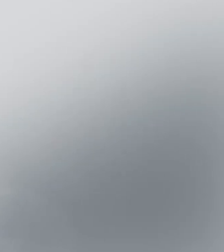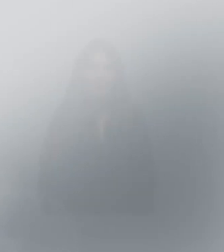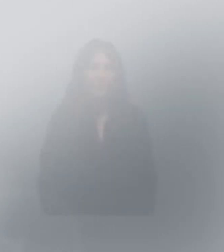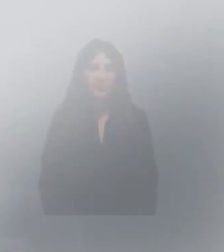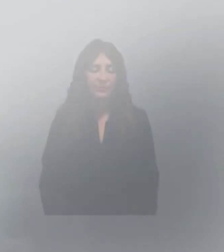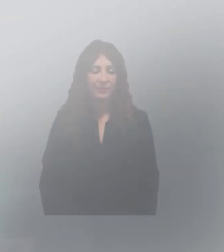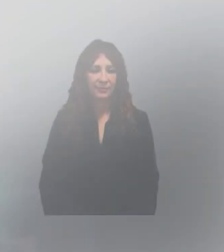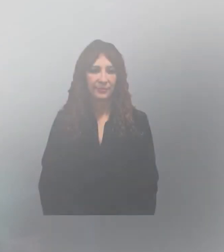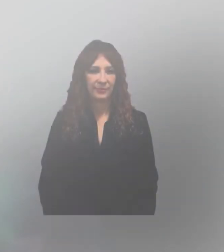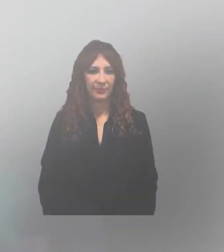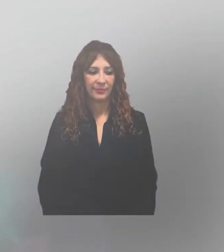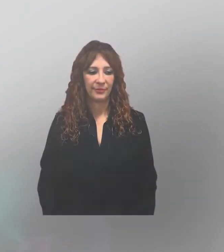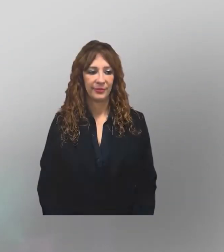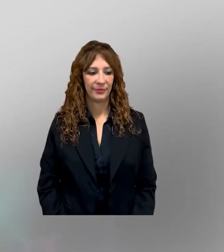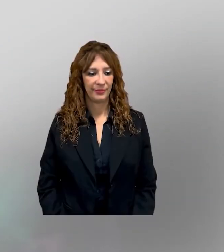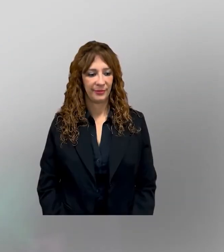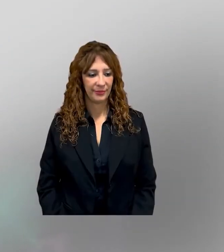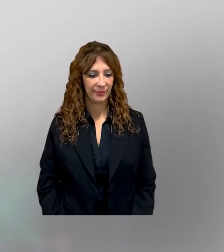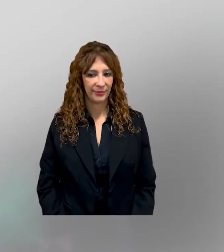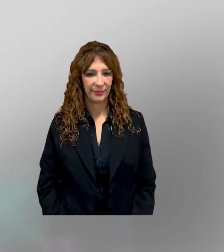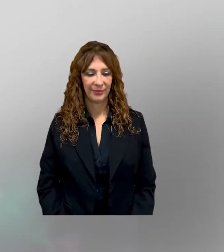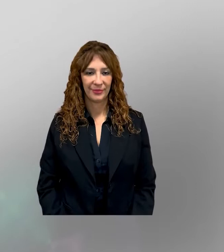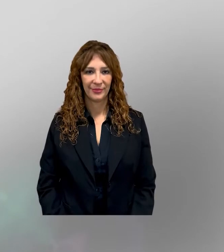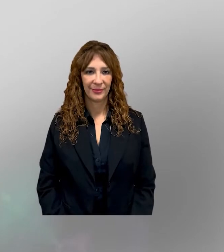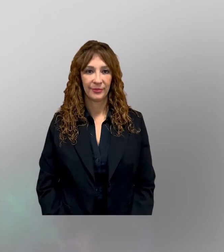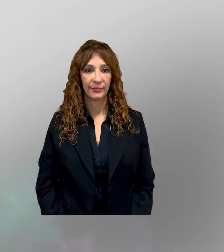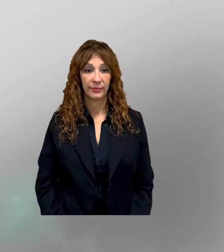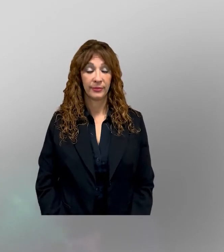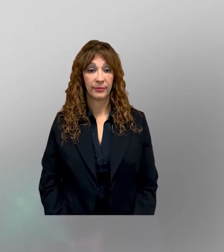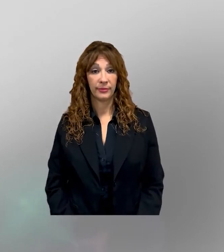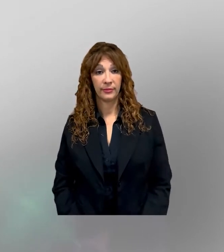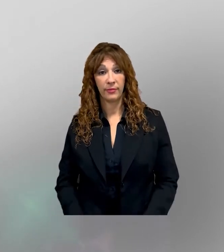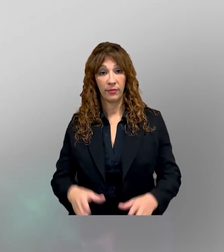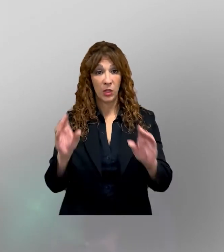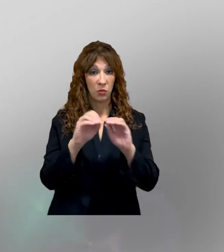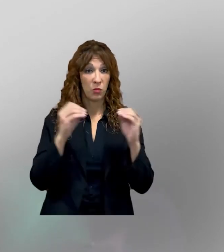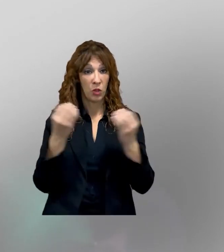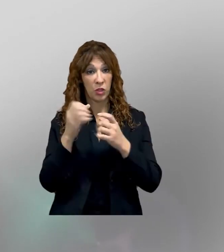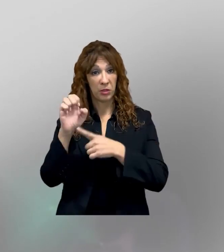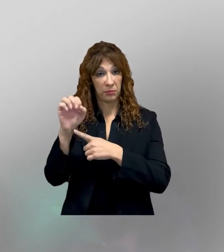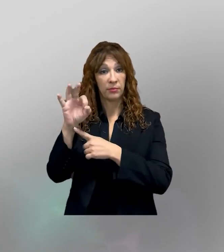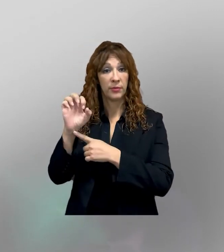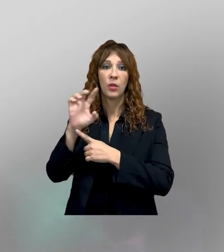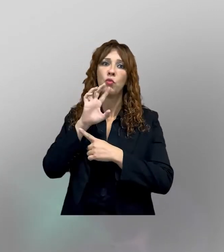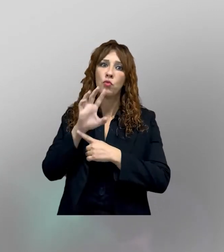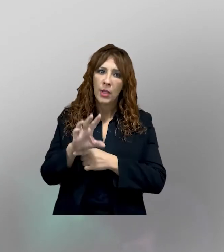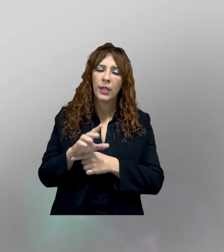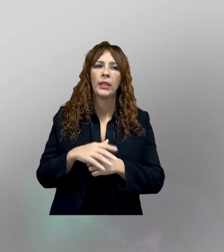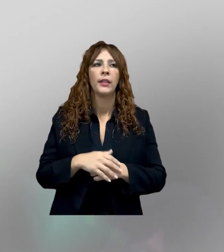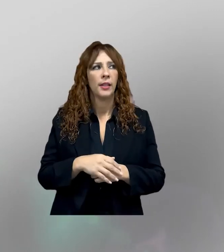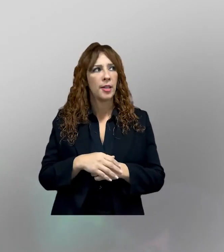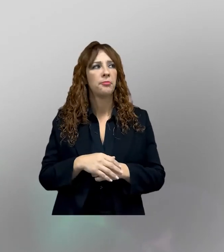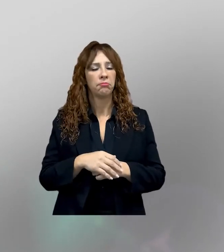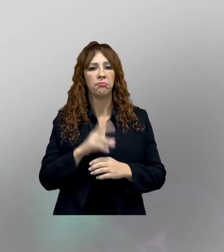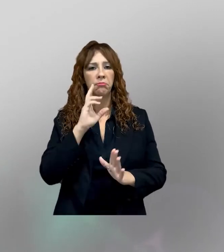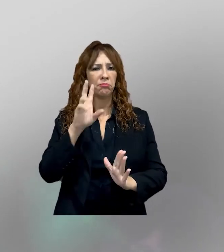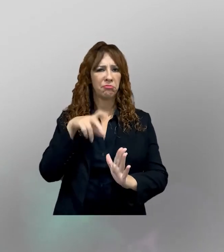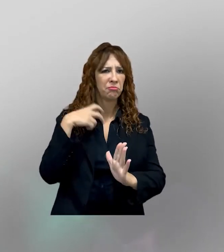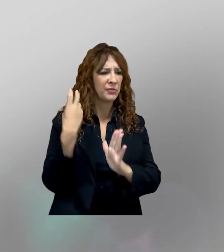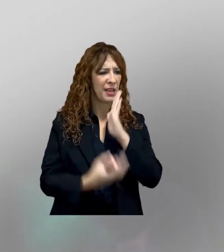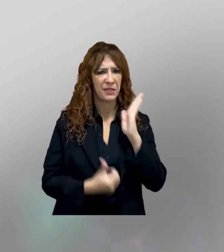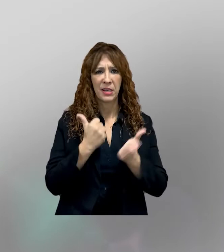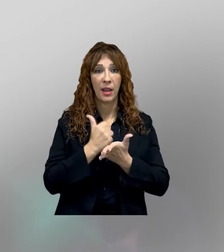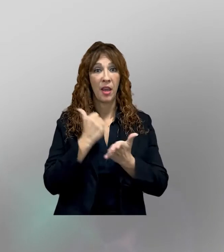Title, Justice Journal, Representative Jan Schakowsky, 2010. The organization does dive in